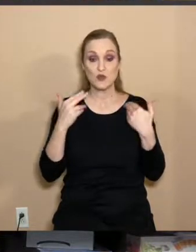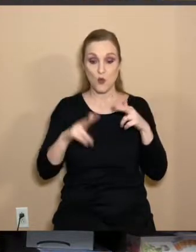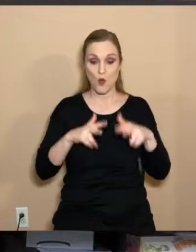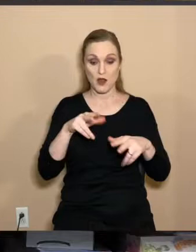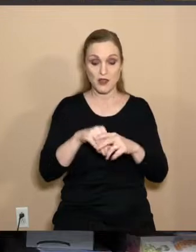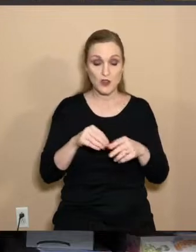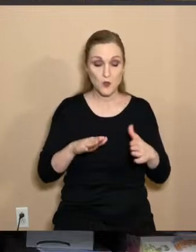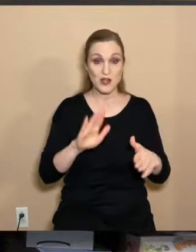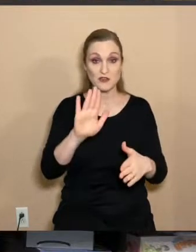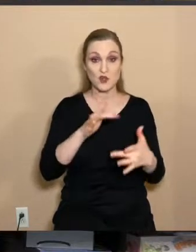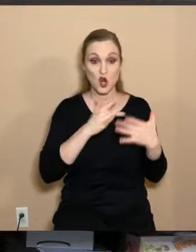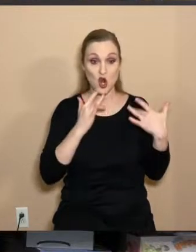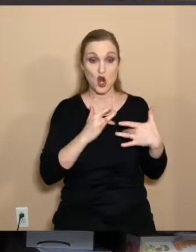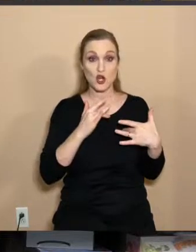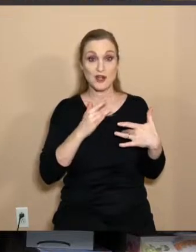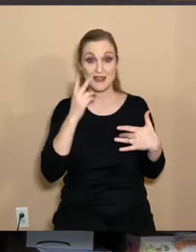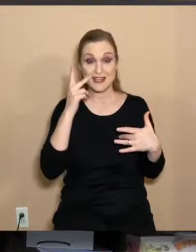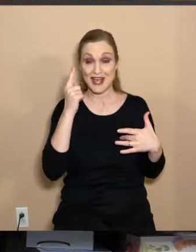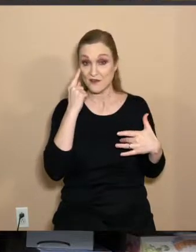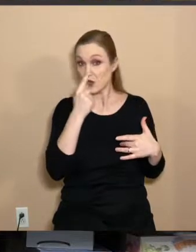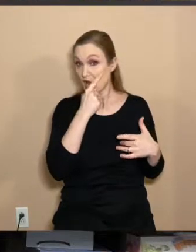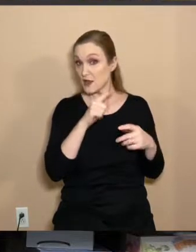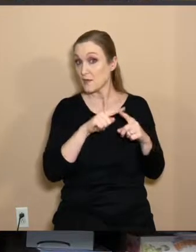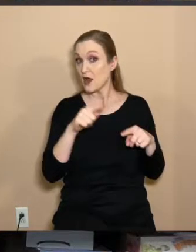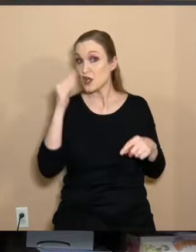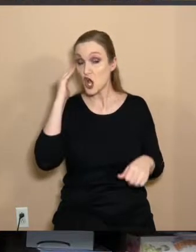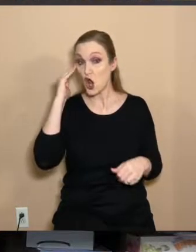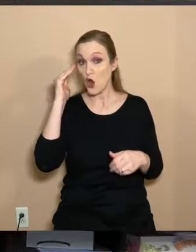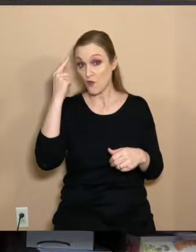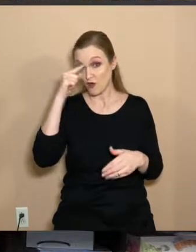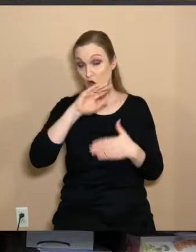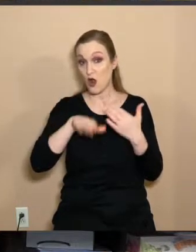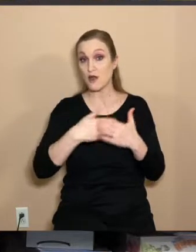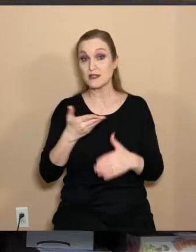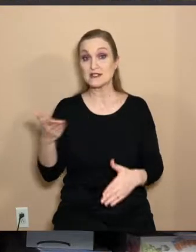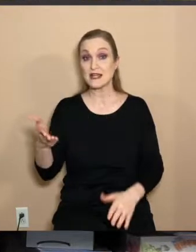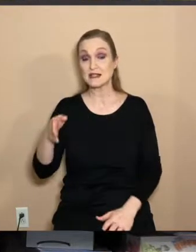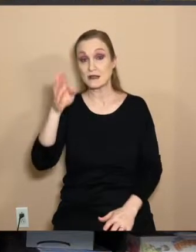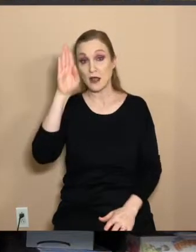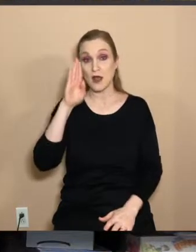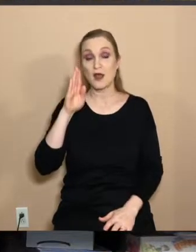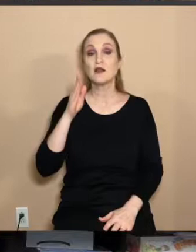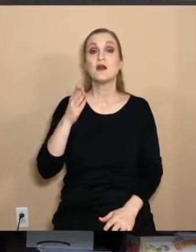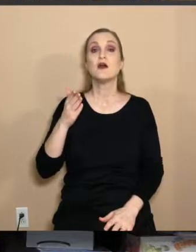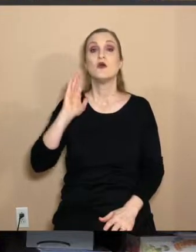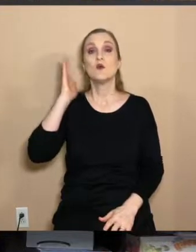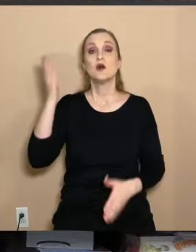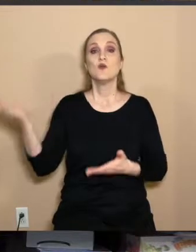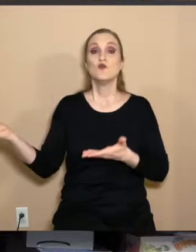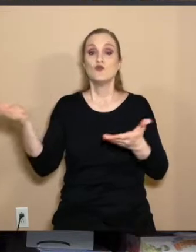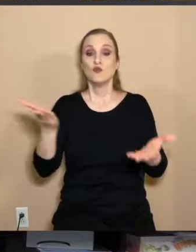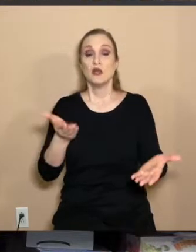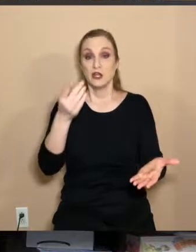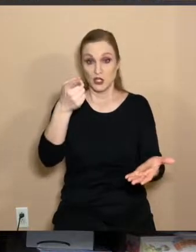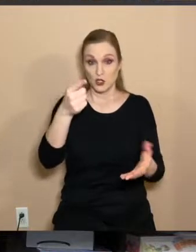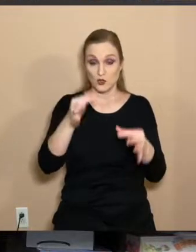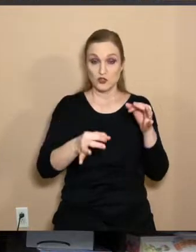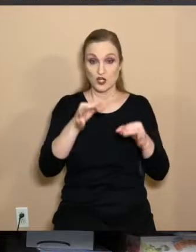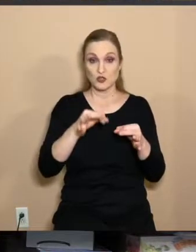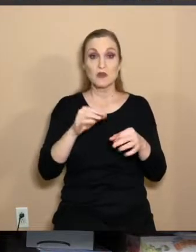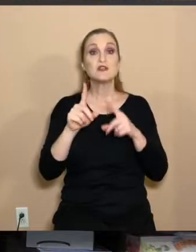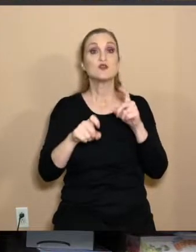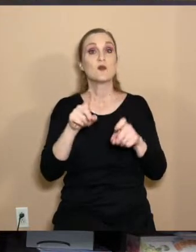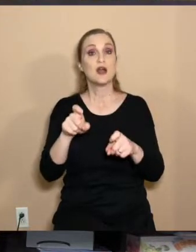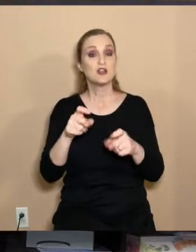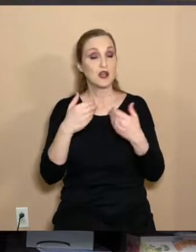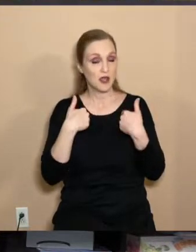your heart in the sight of your eyes, but know that for all these things, God will bring you to judgment. The questions that I have for this